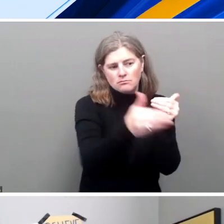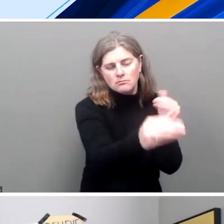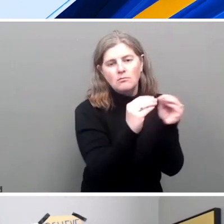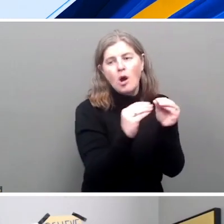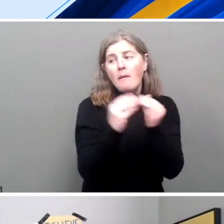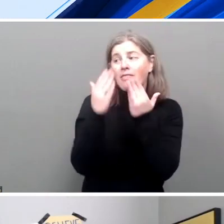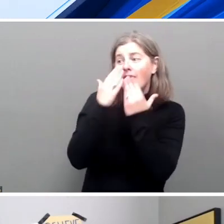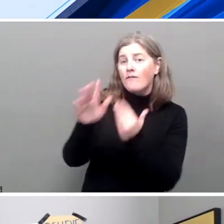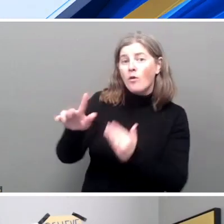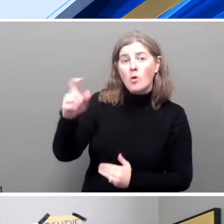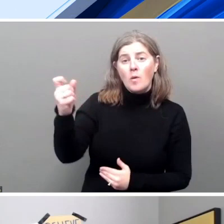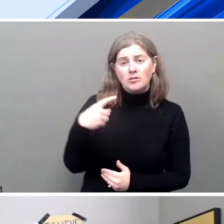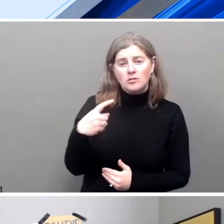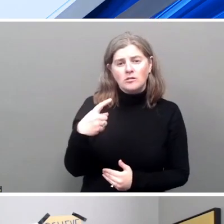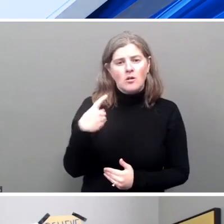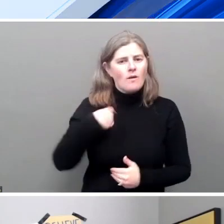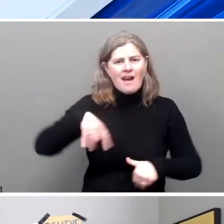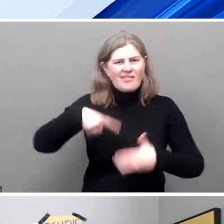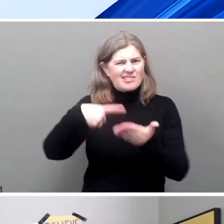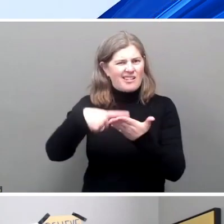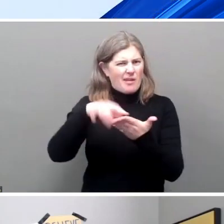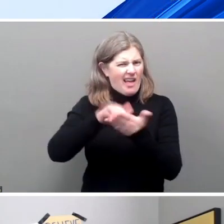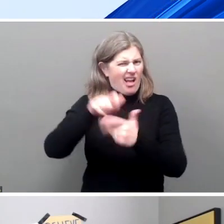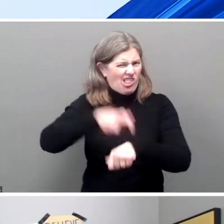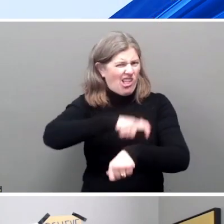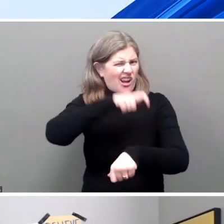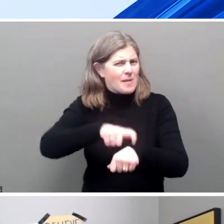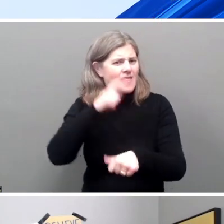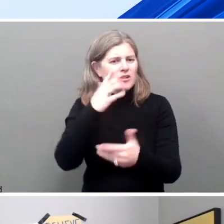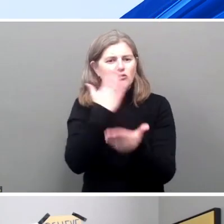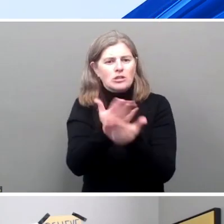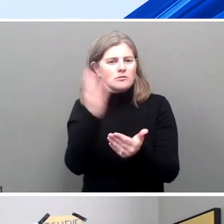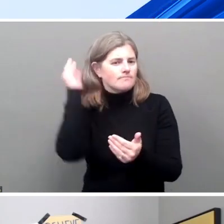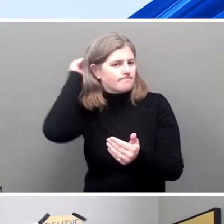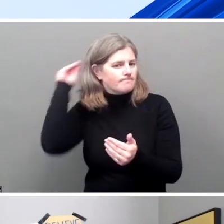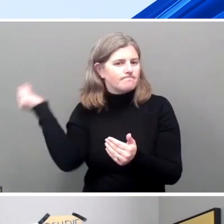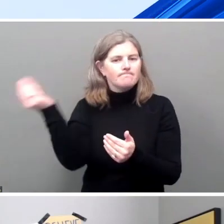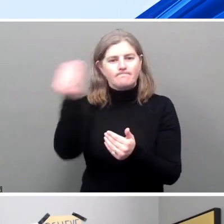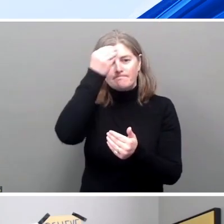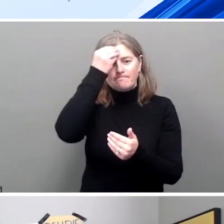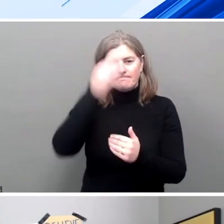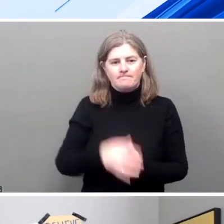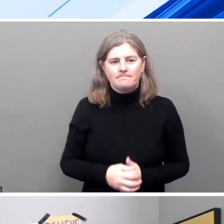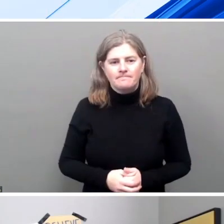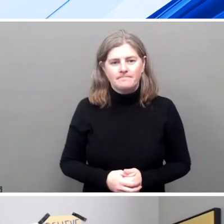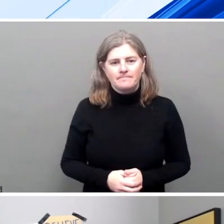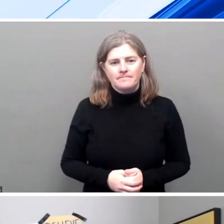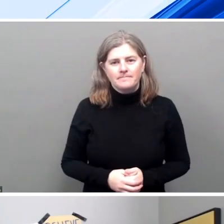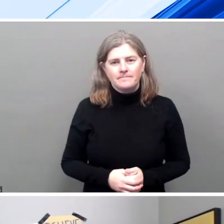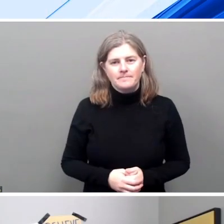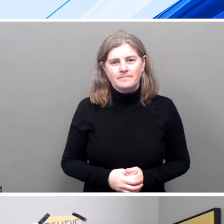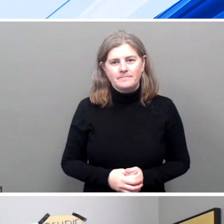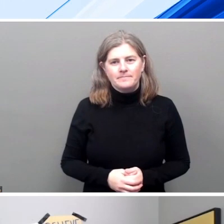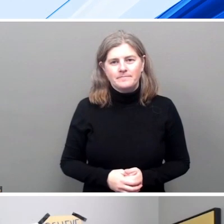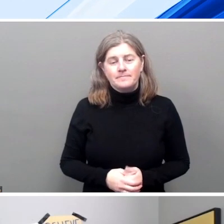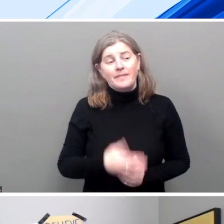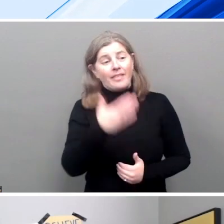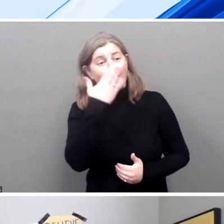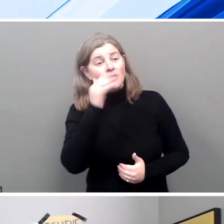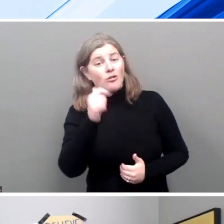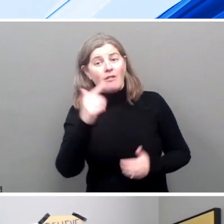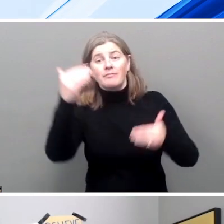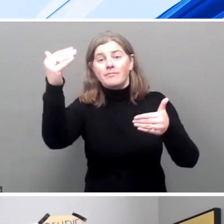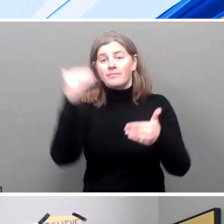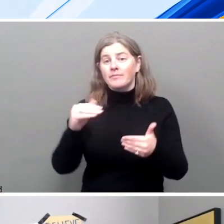that question. And we haven't talked about that in a long time, and I think it's good to bring it up again. Thanks, everybody. Next, we'll turn